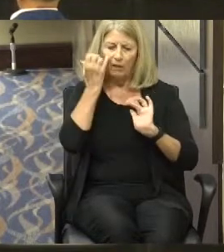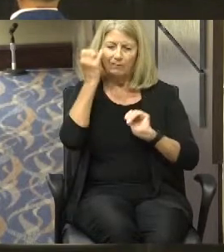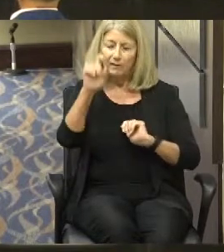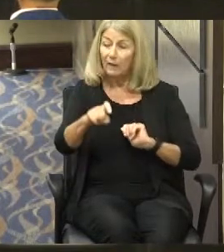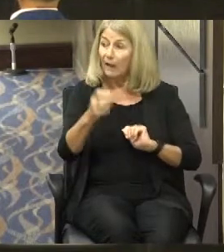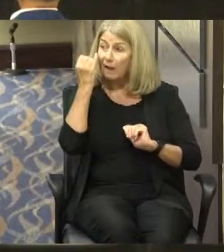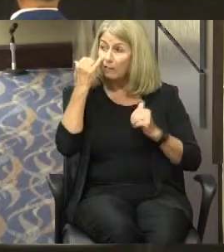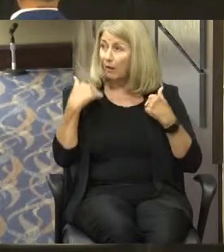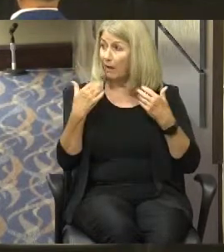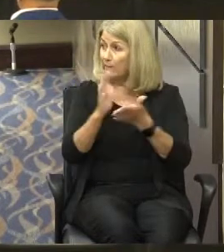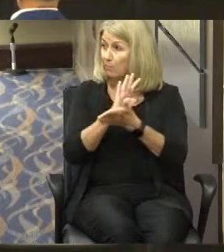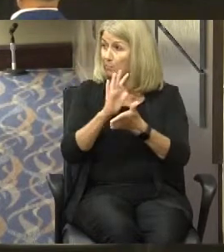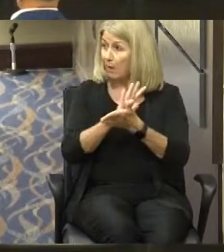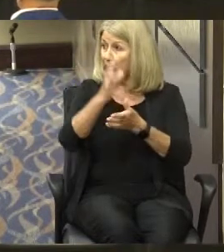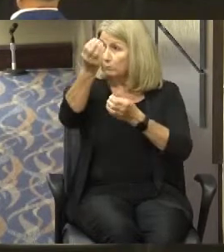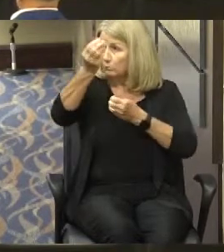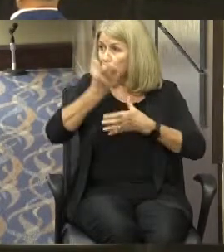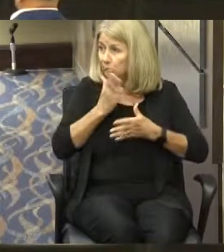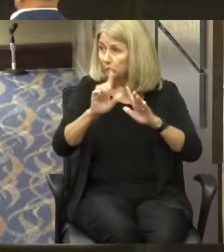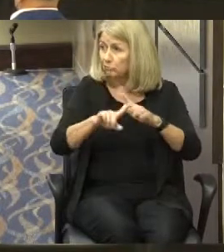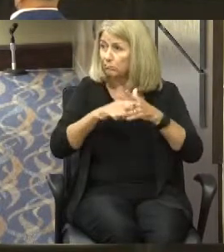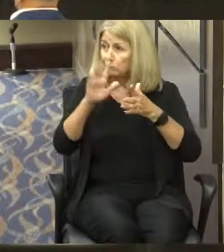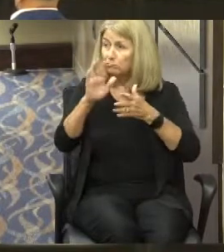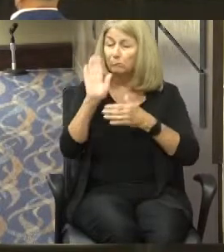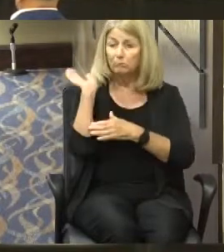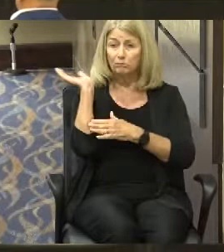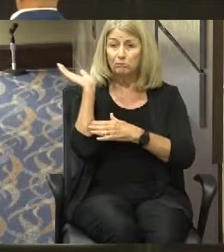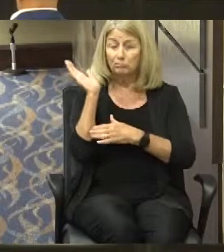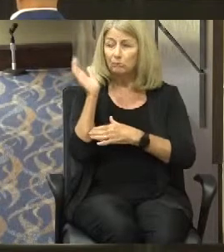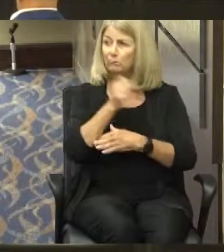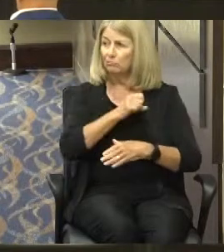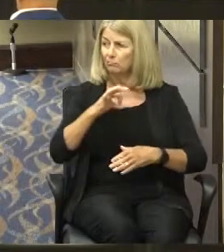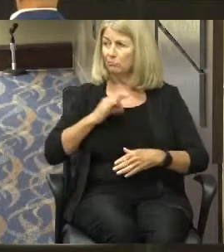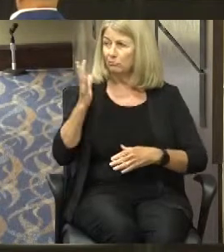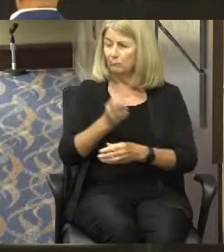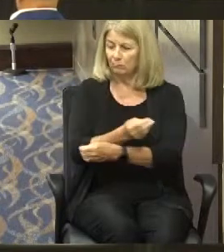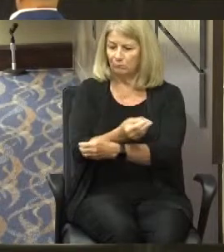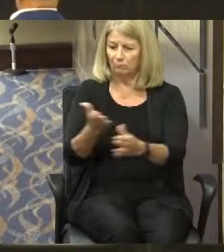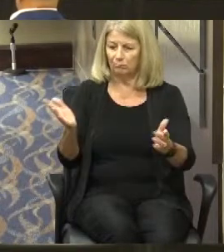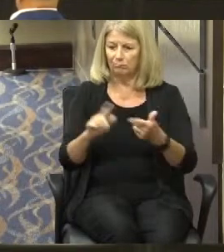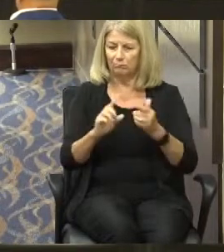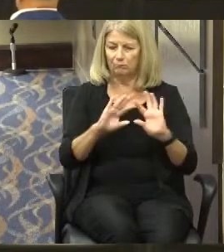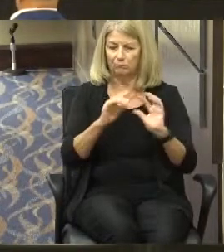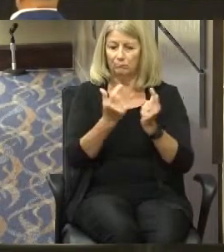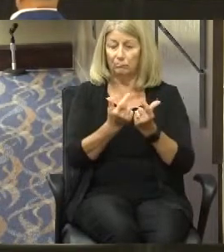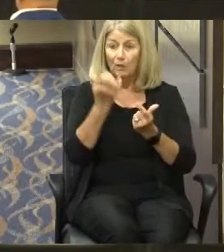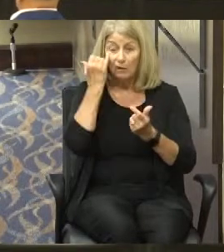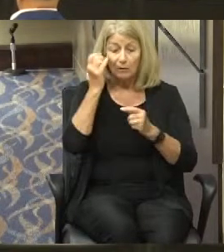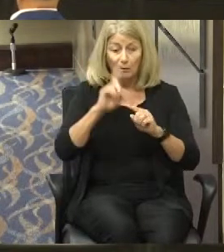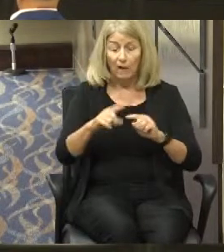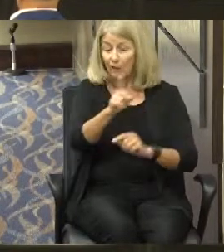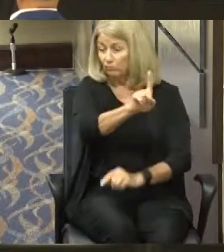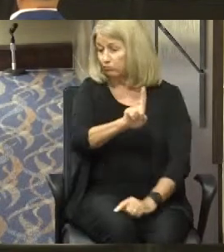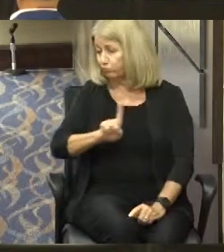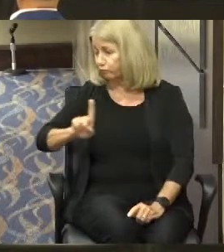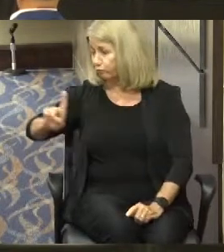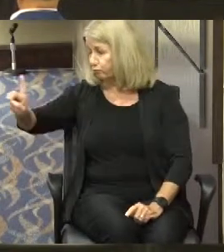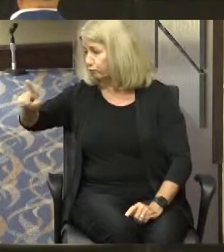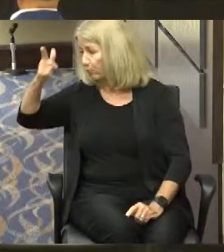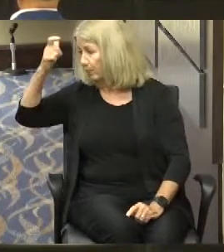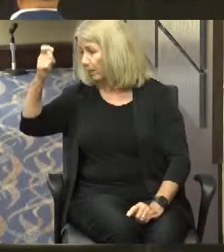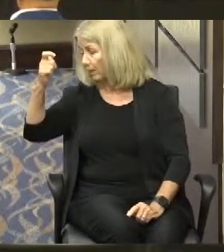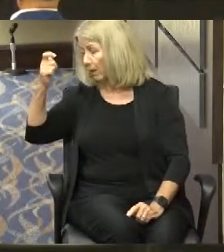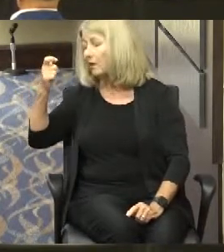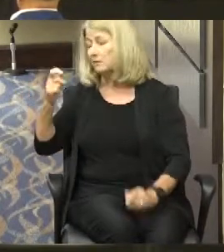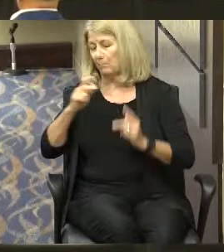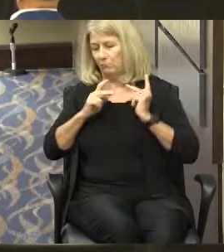handouts, please let us know at the beginning of your presentation and staff will distribute those to council. If you're unable to approach the podium due to physical limitations, a microphone